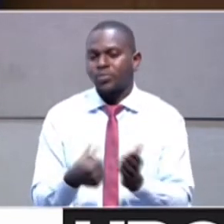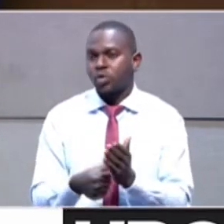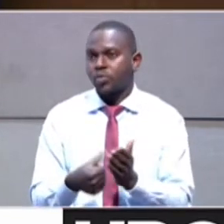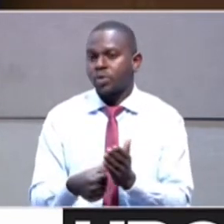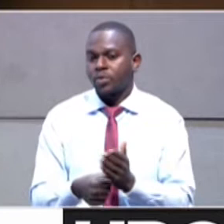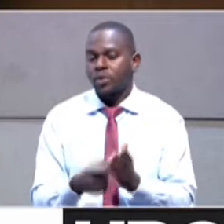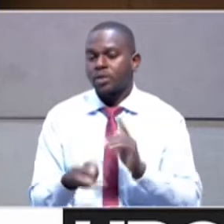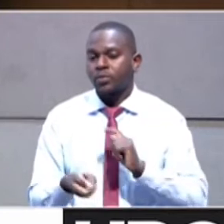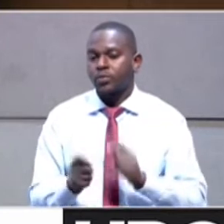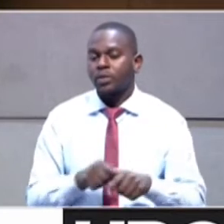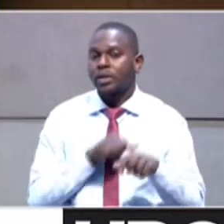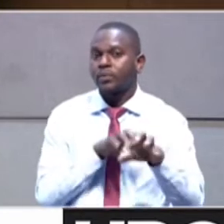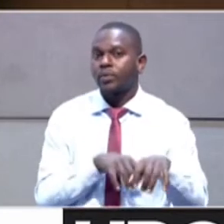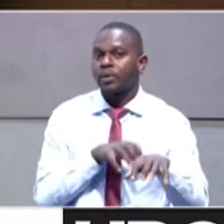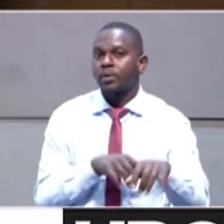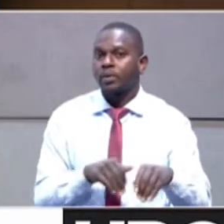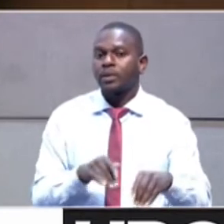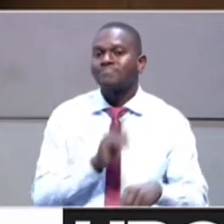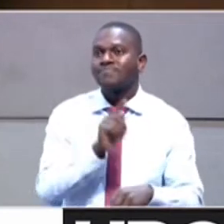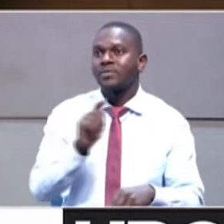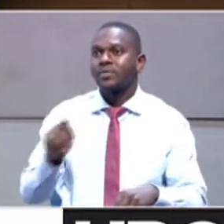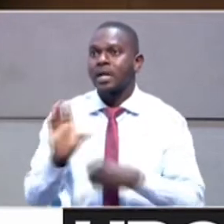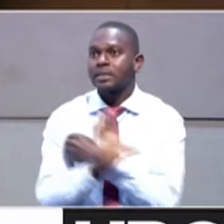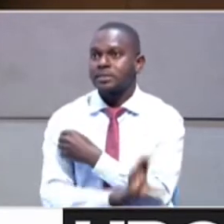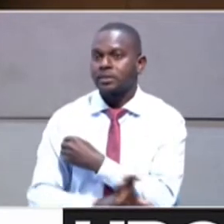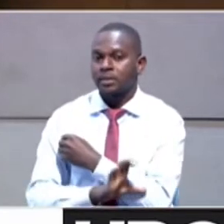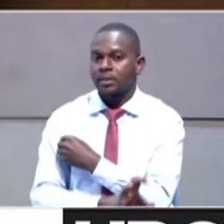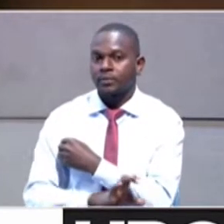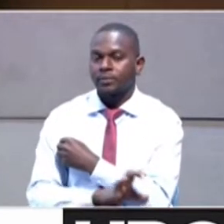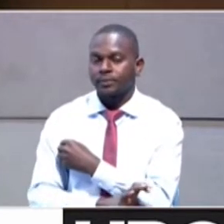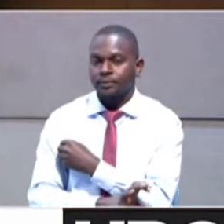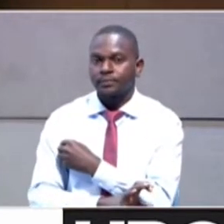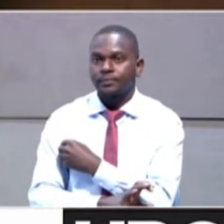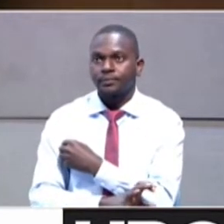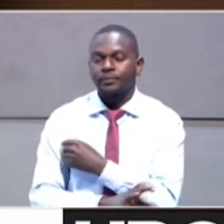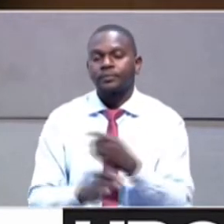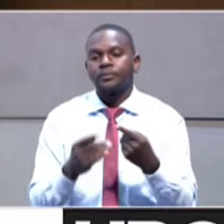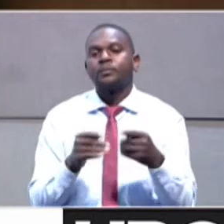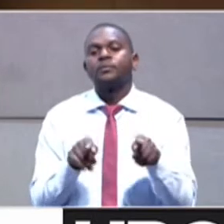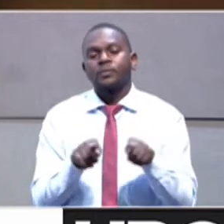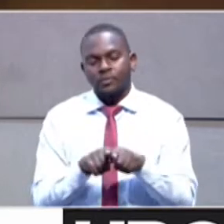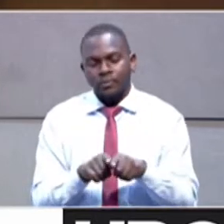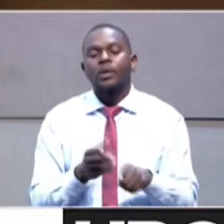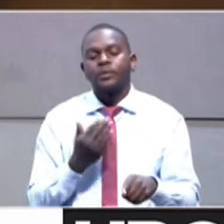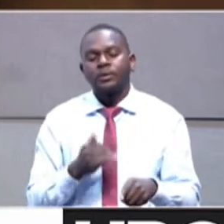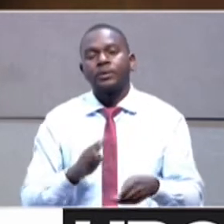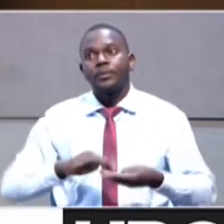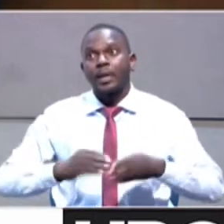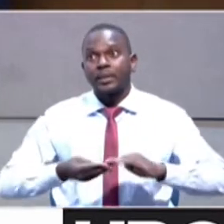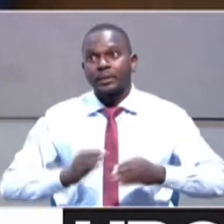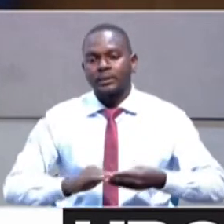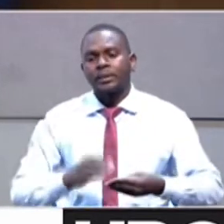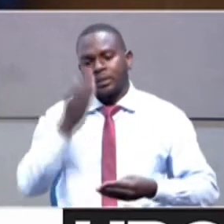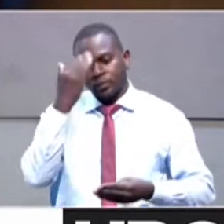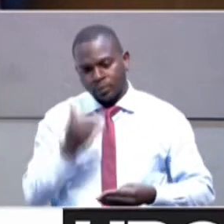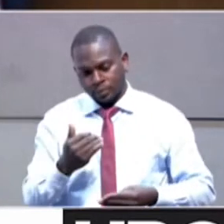problems of transforming agriculture in their respective countries. But we also meet partners, because when